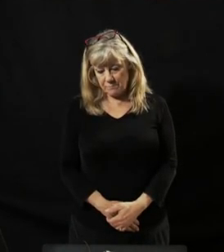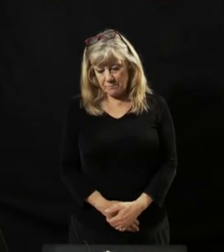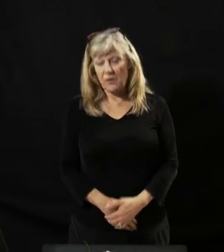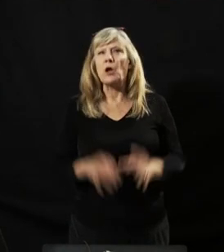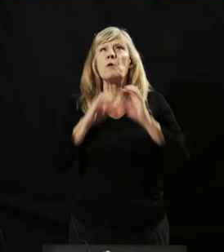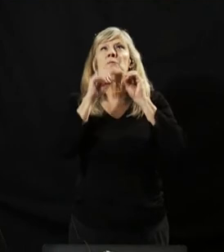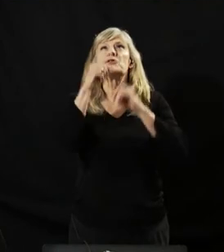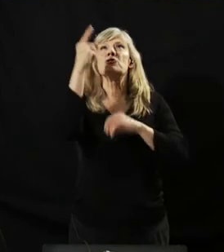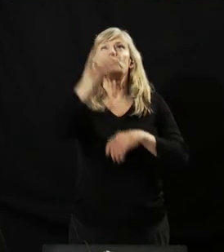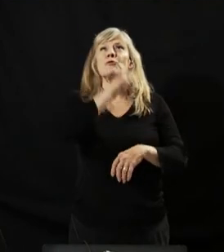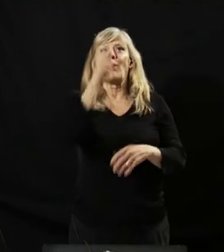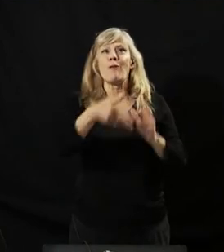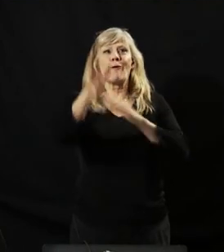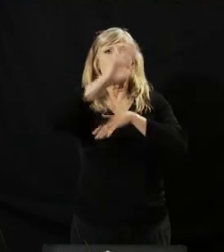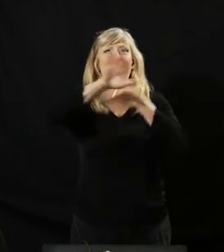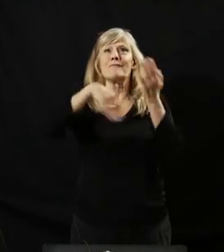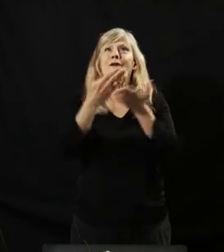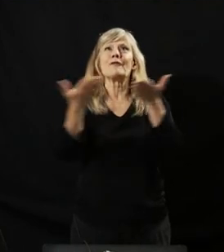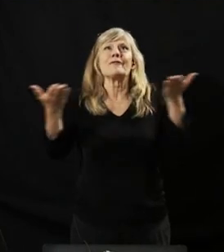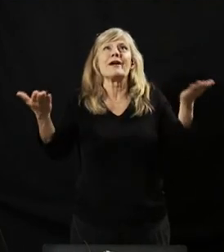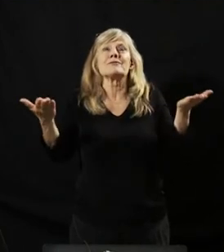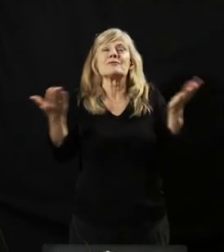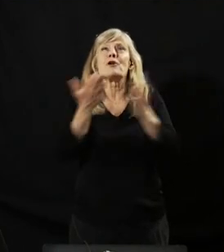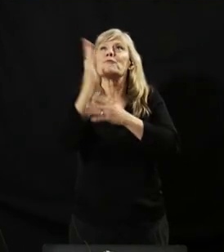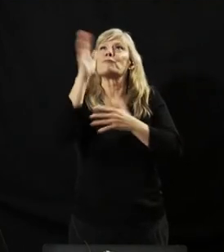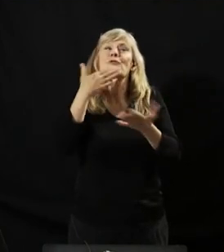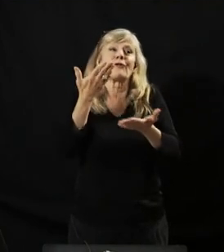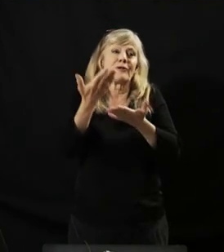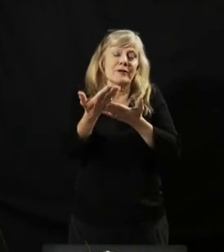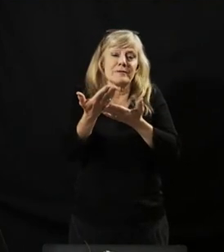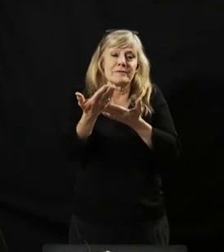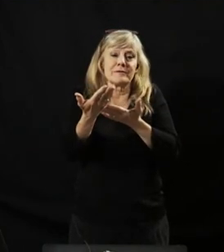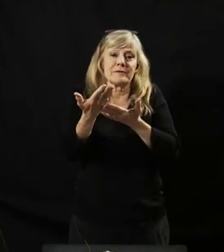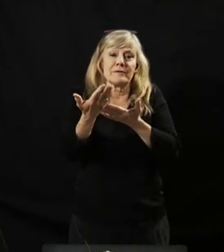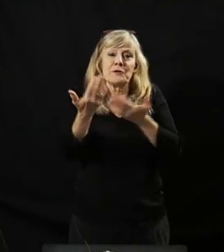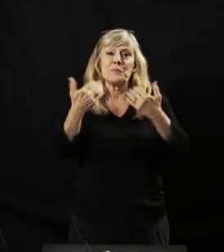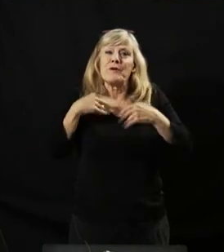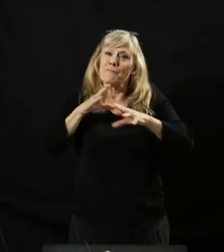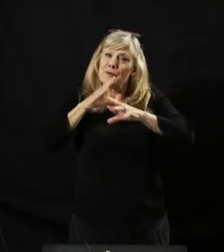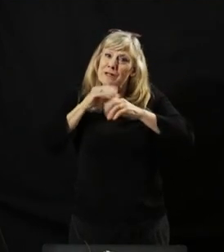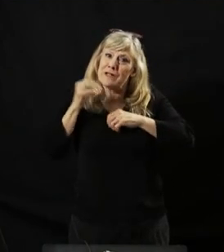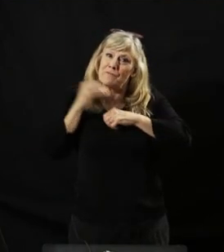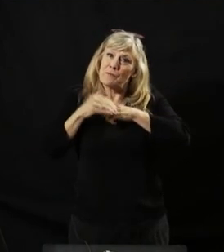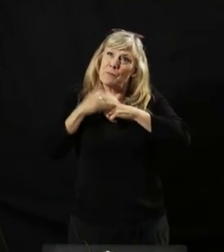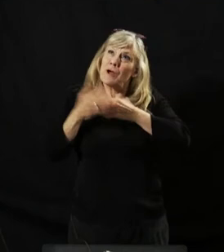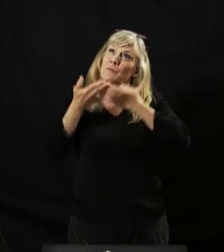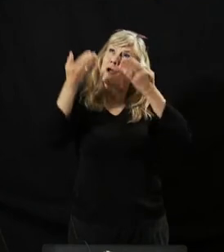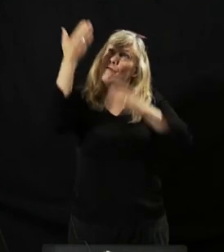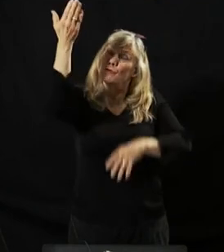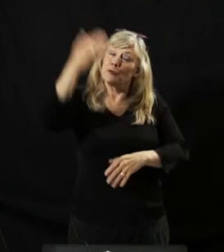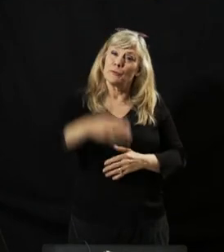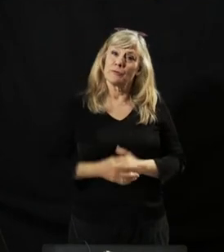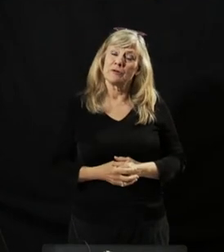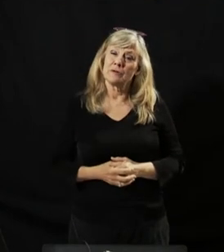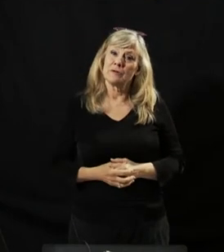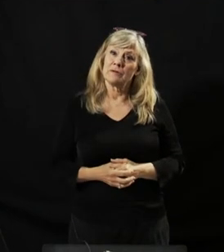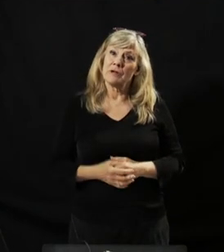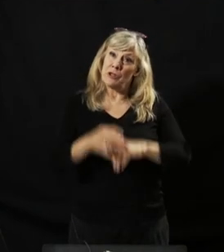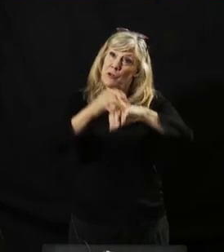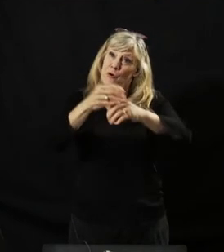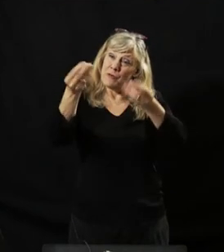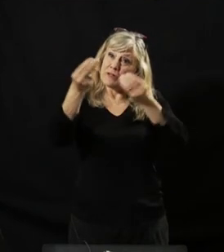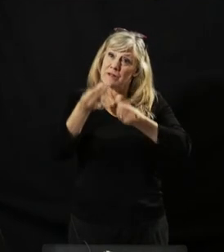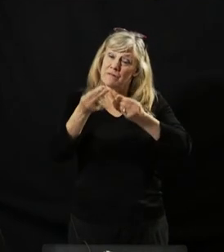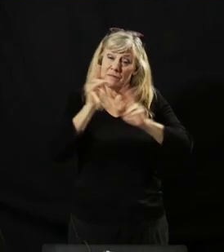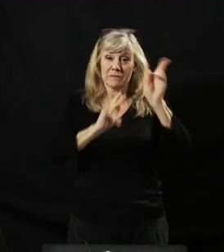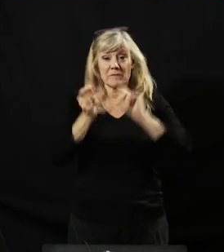Blessed are you, Lord, God of all creation, for through your goodness we have received the bread we offer you, fruit of the earth and